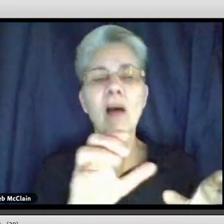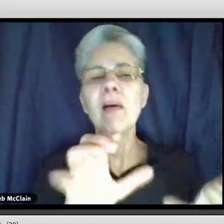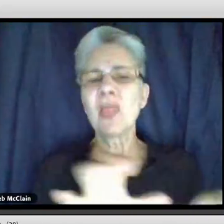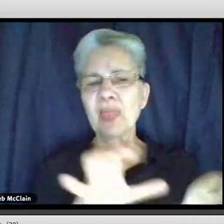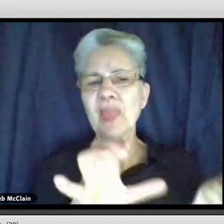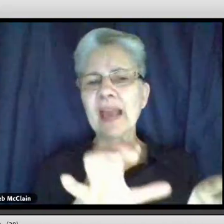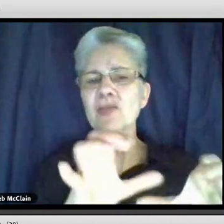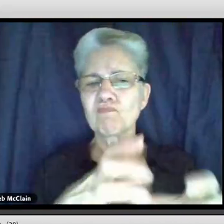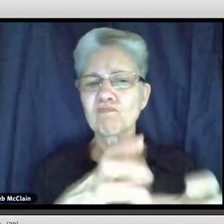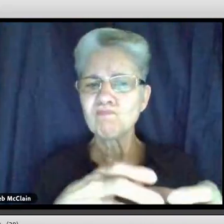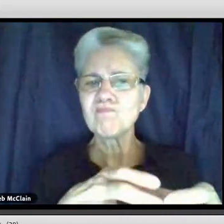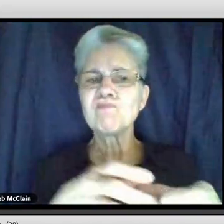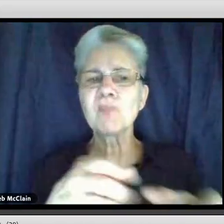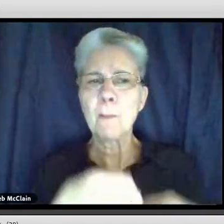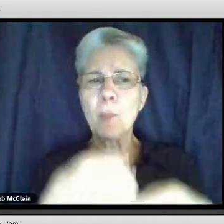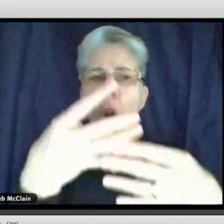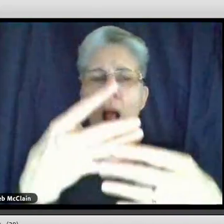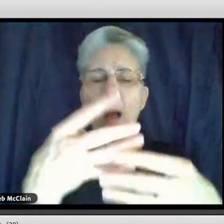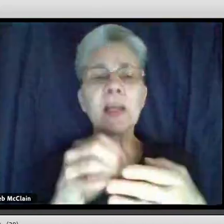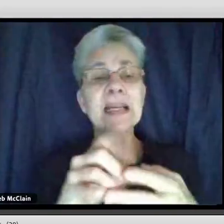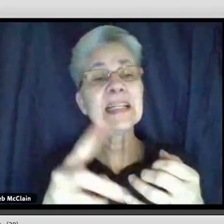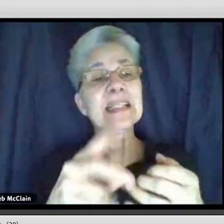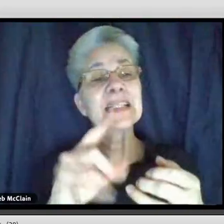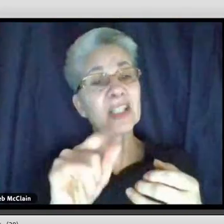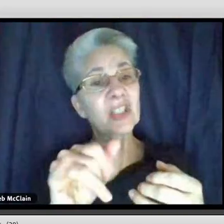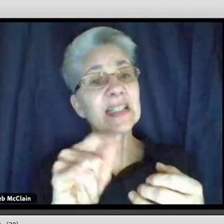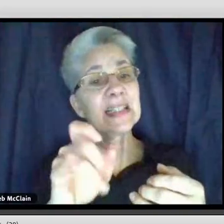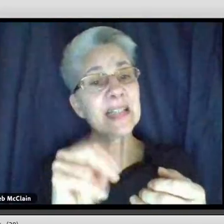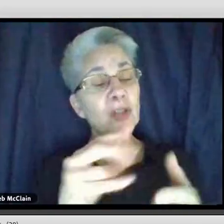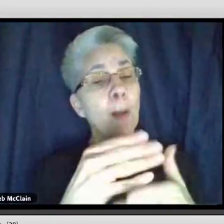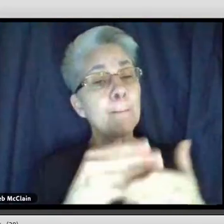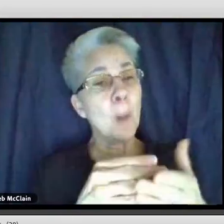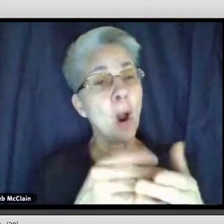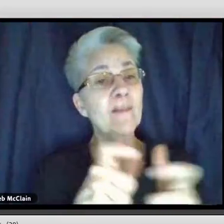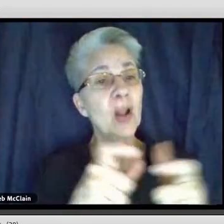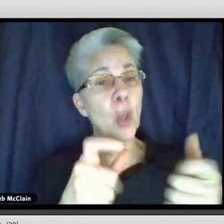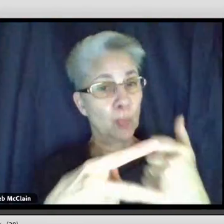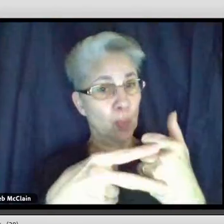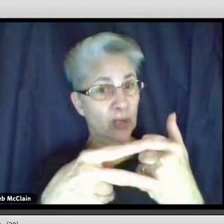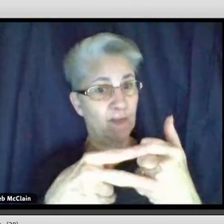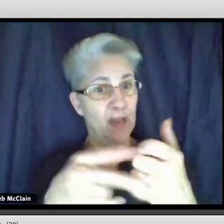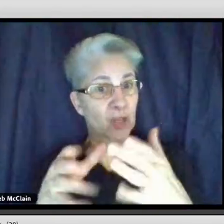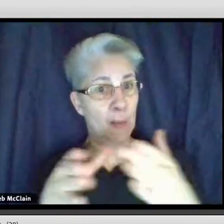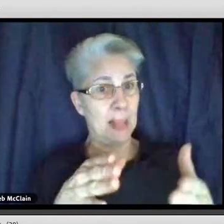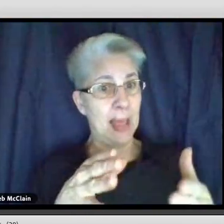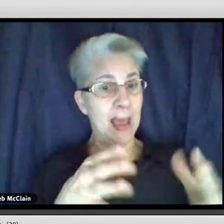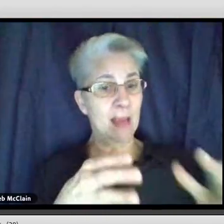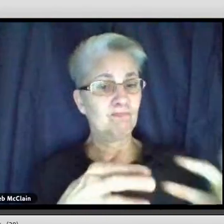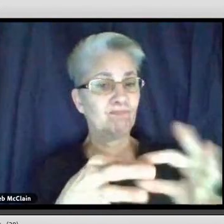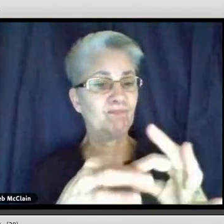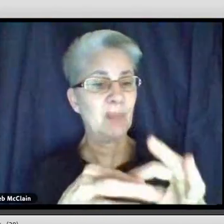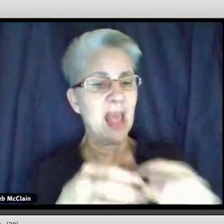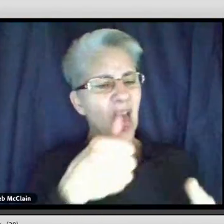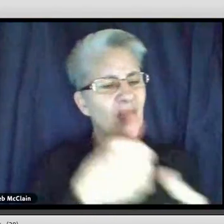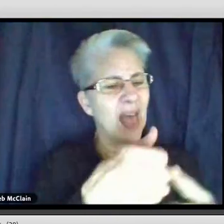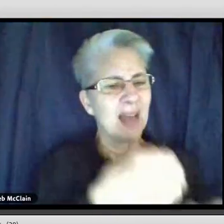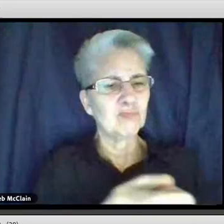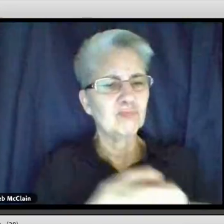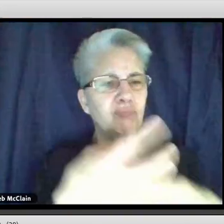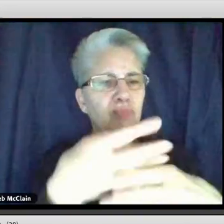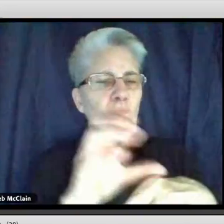said, as I mentioned earlier, digitization may be part of a larger digital preservation plan, digitization in and of itself is not